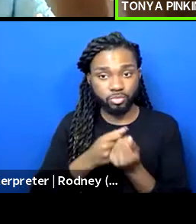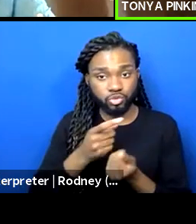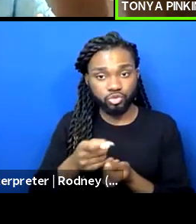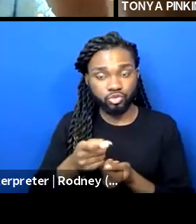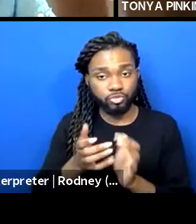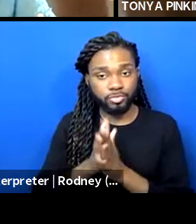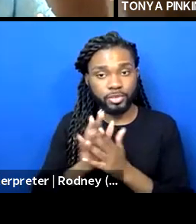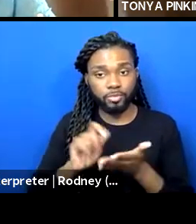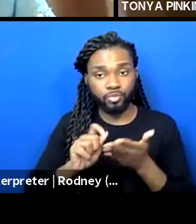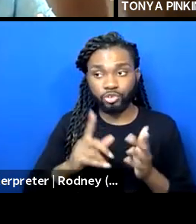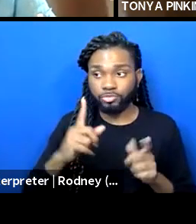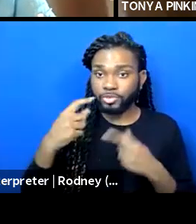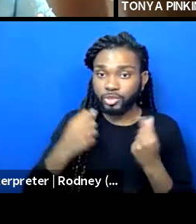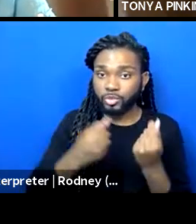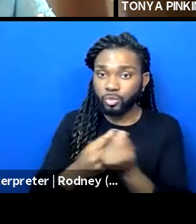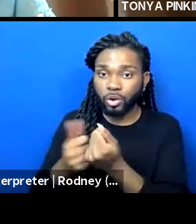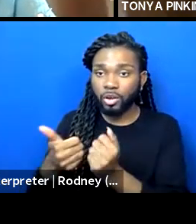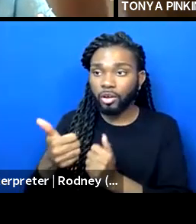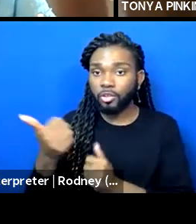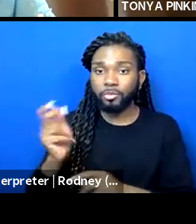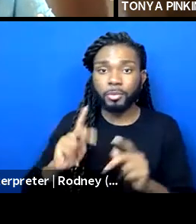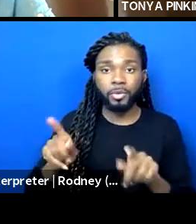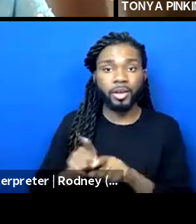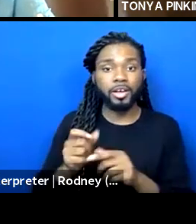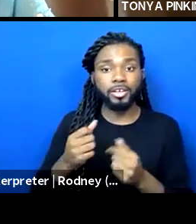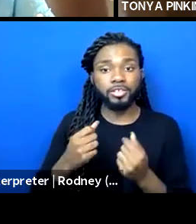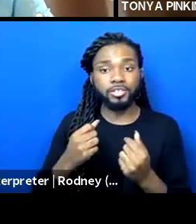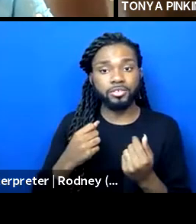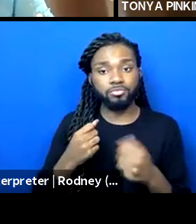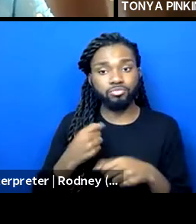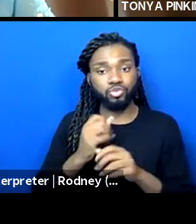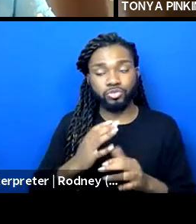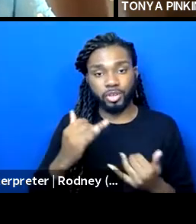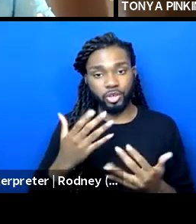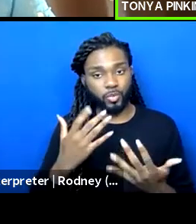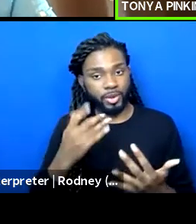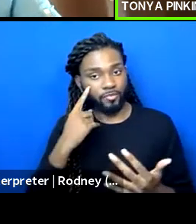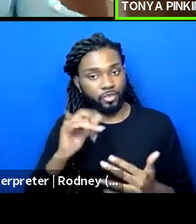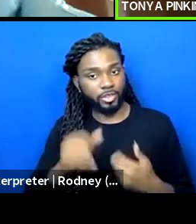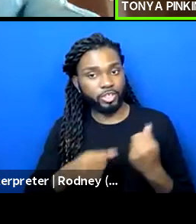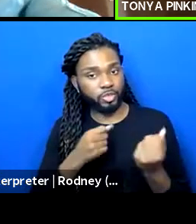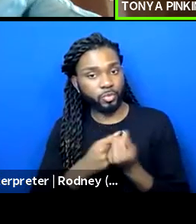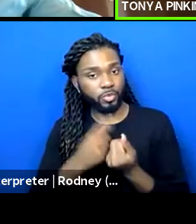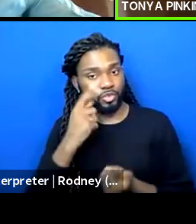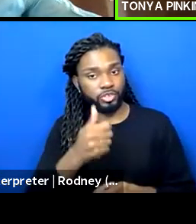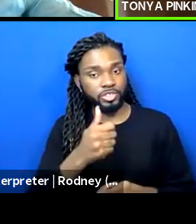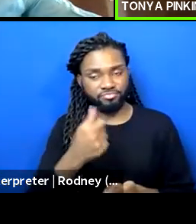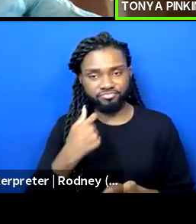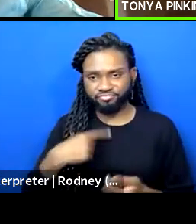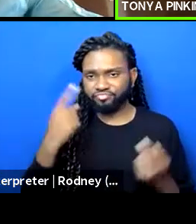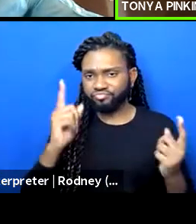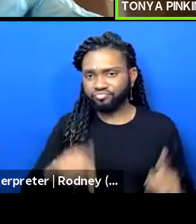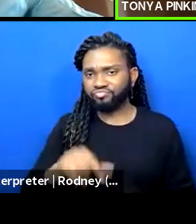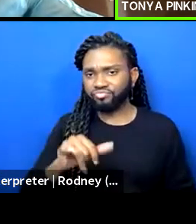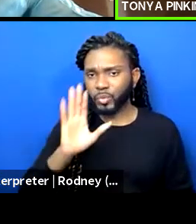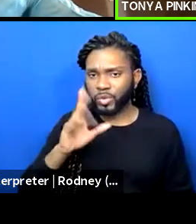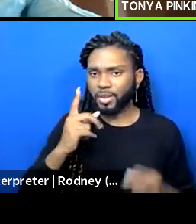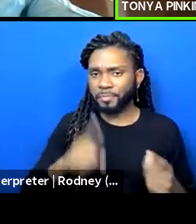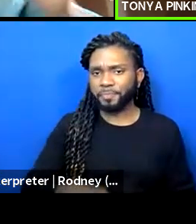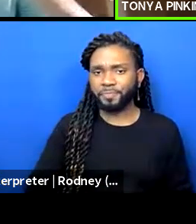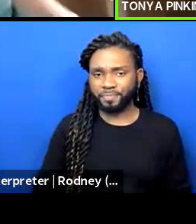people as a producer. You were ready for the support for you as a writer. I'm standing in agreement.